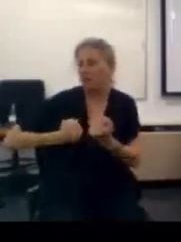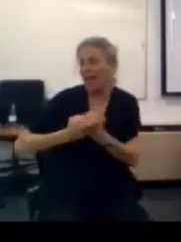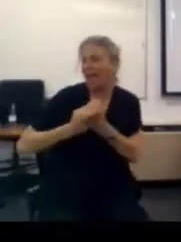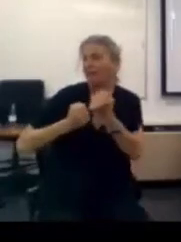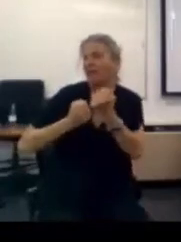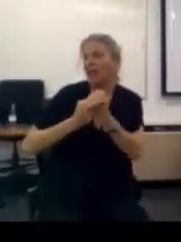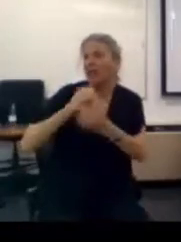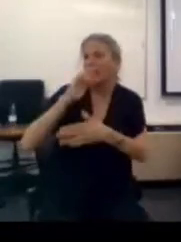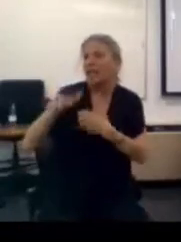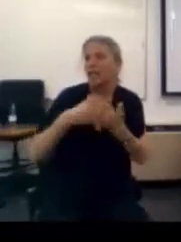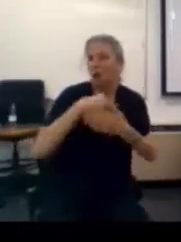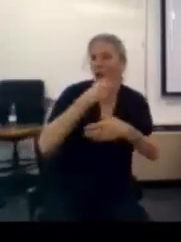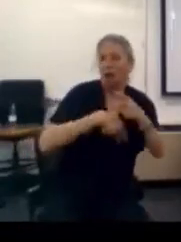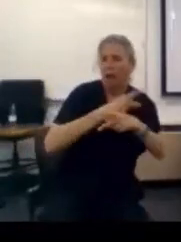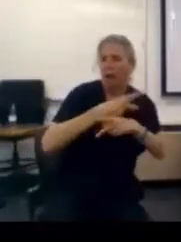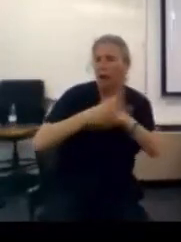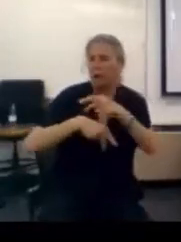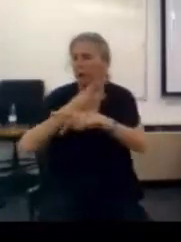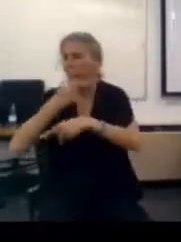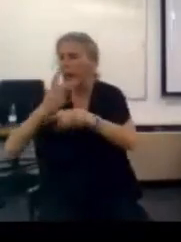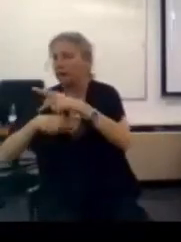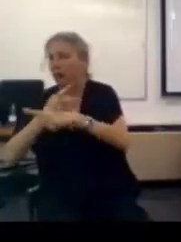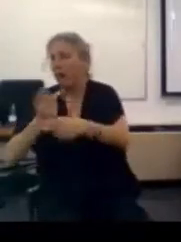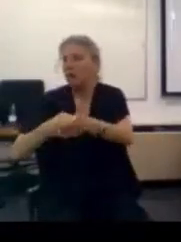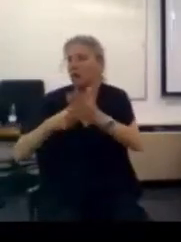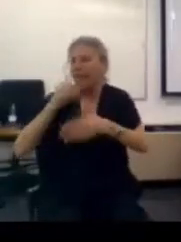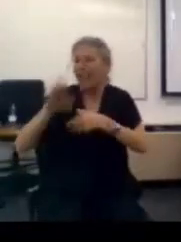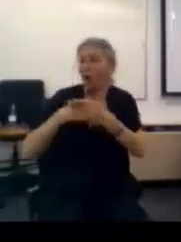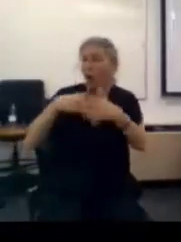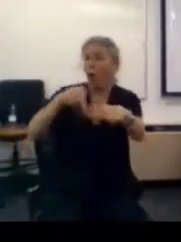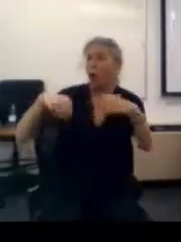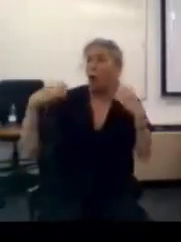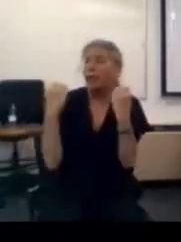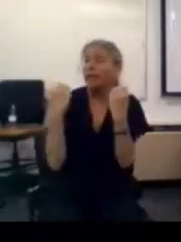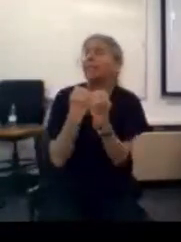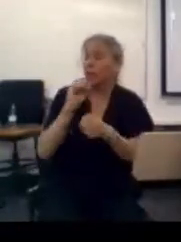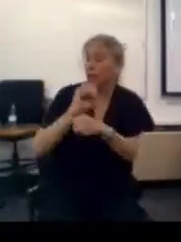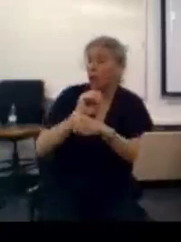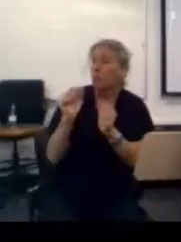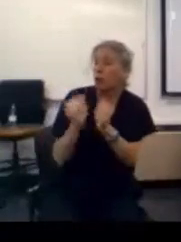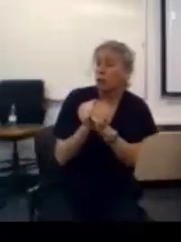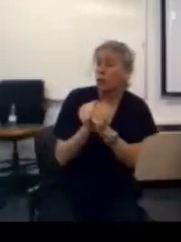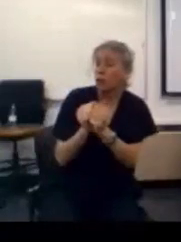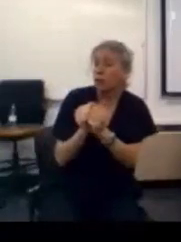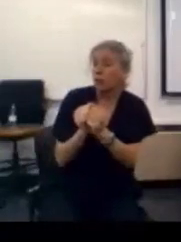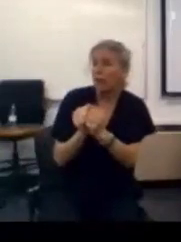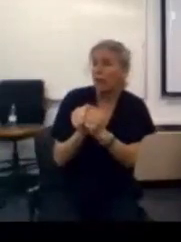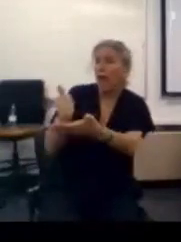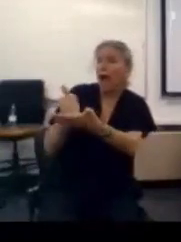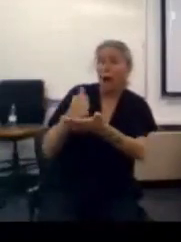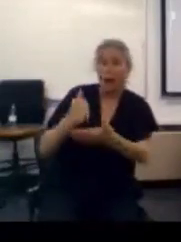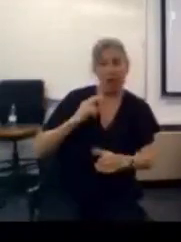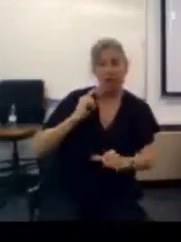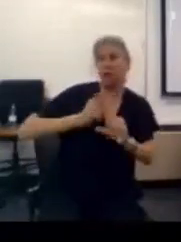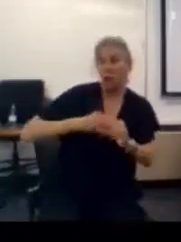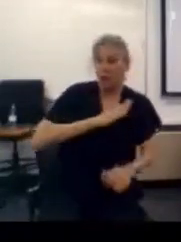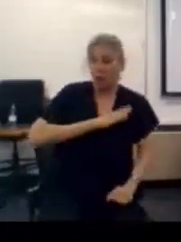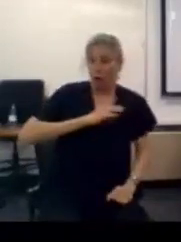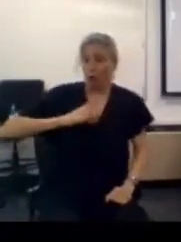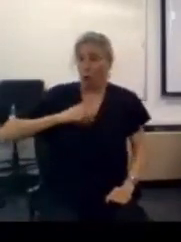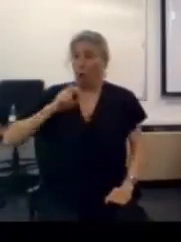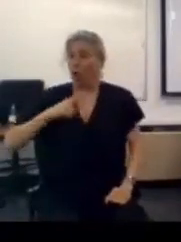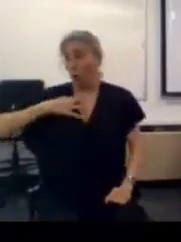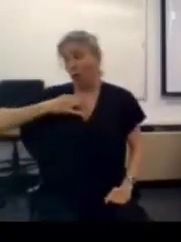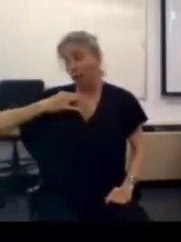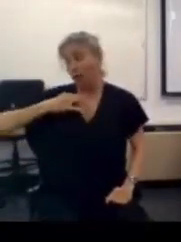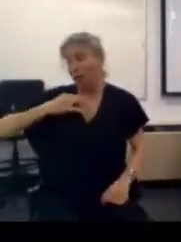to self-advocate in all of its forms and to demand that all organizations that I have worked with, have helped lead,